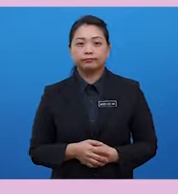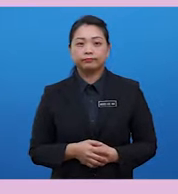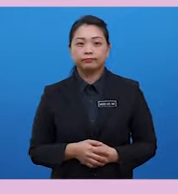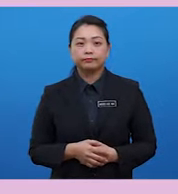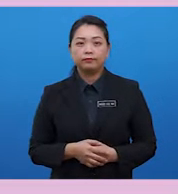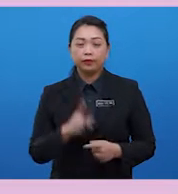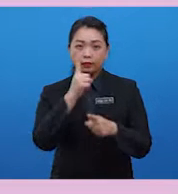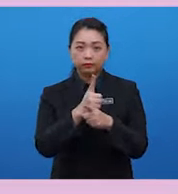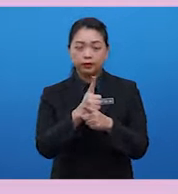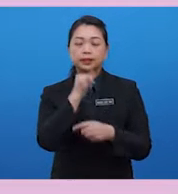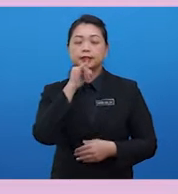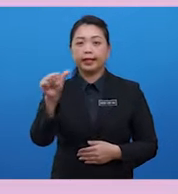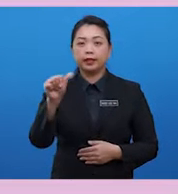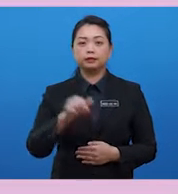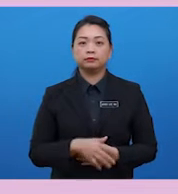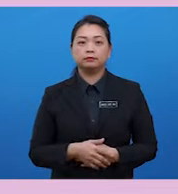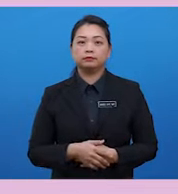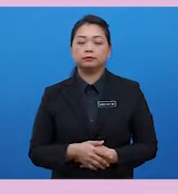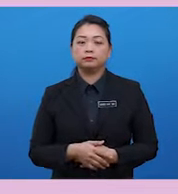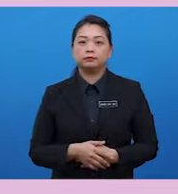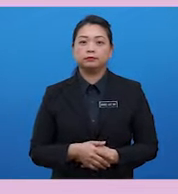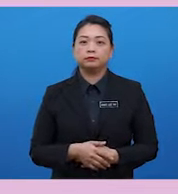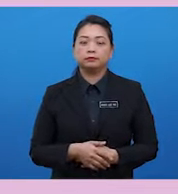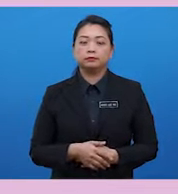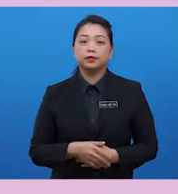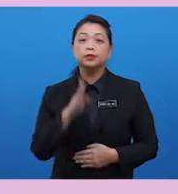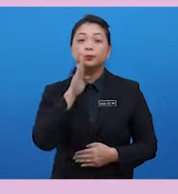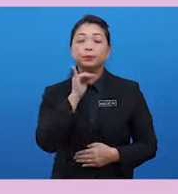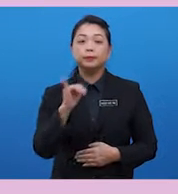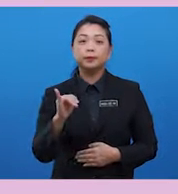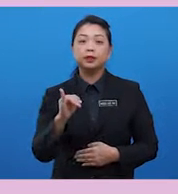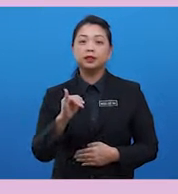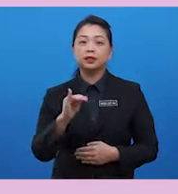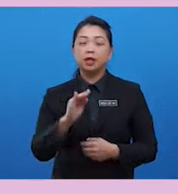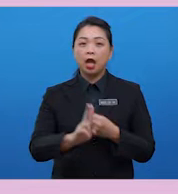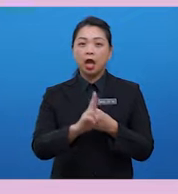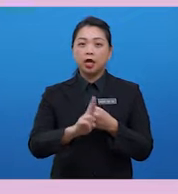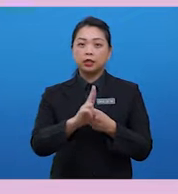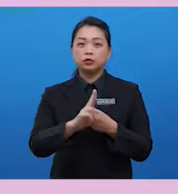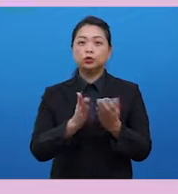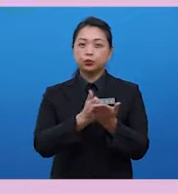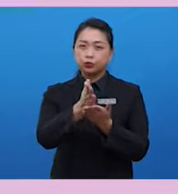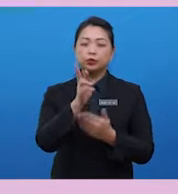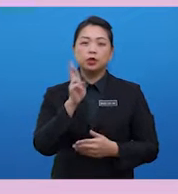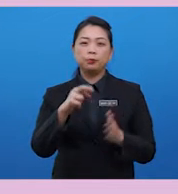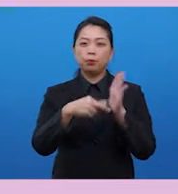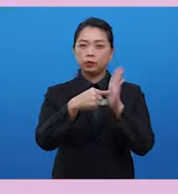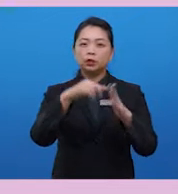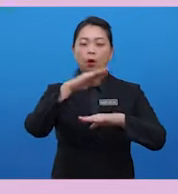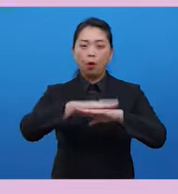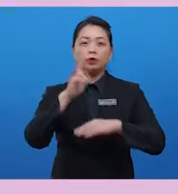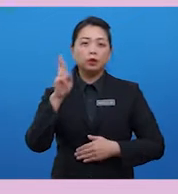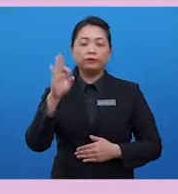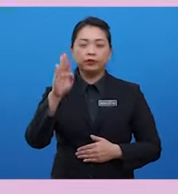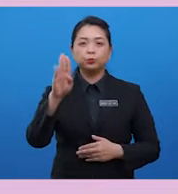Yes, the correct answer is A, Audrey is being harassed through her postings on her